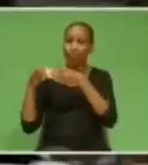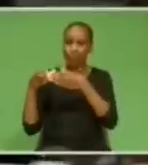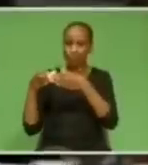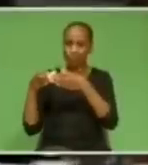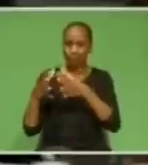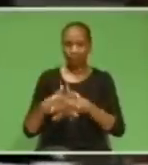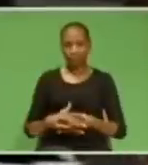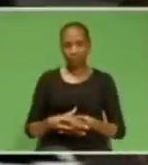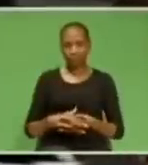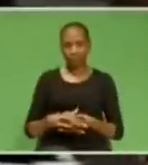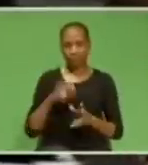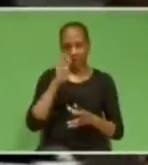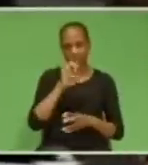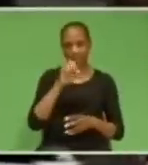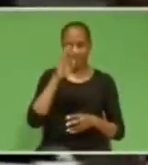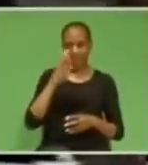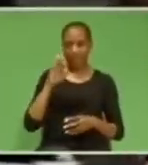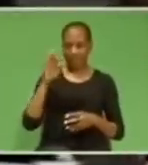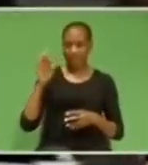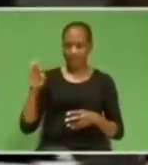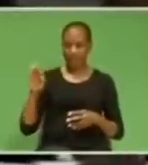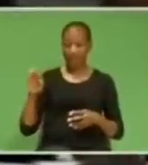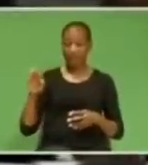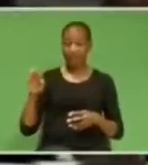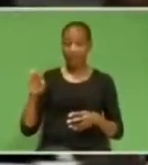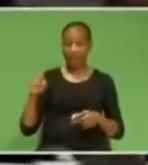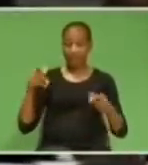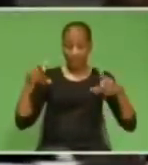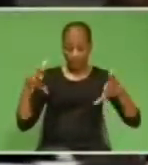the economic freedom in our lifetime.